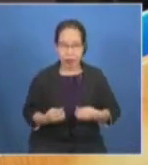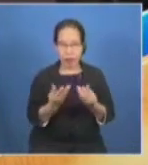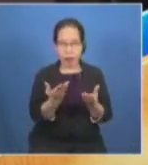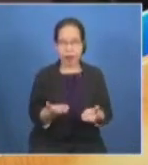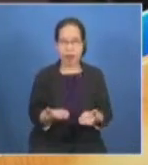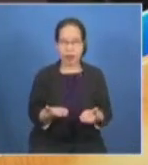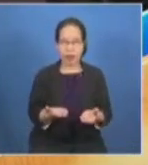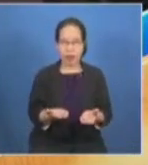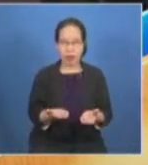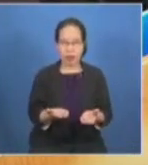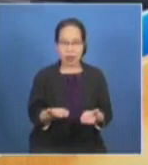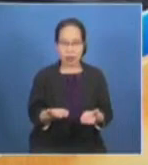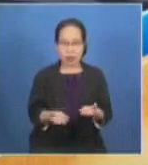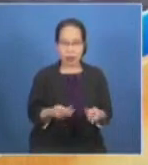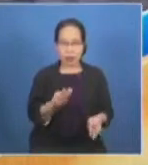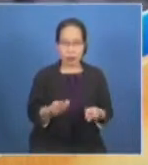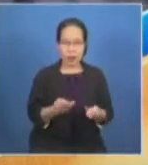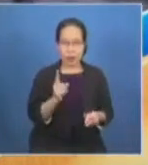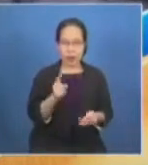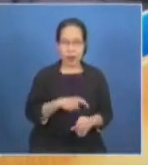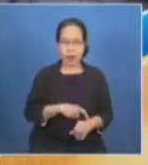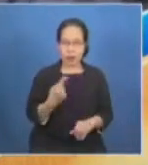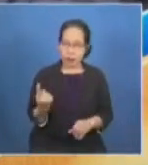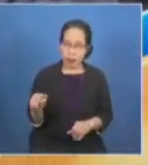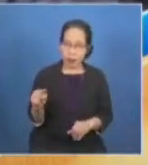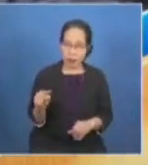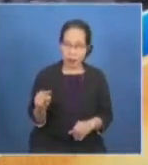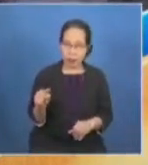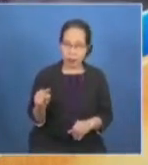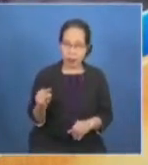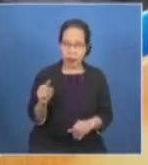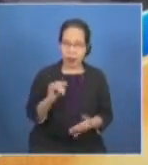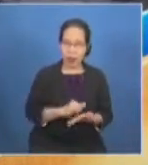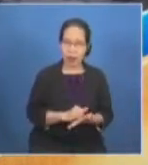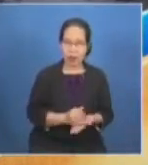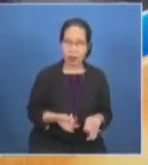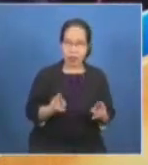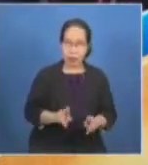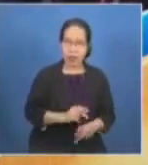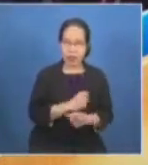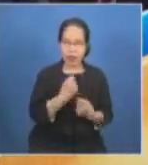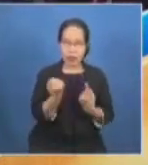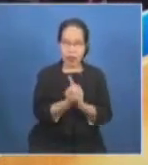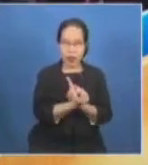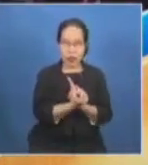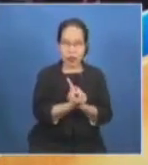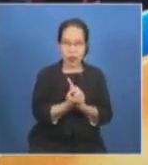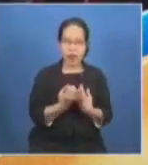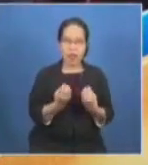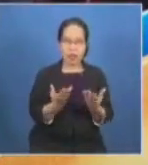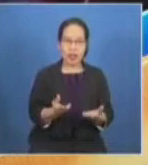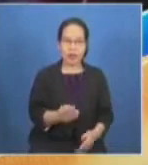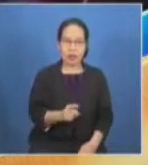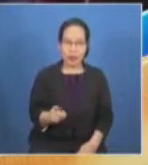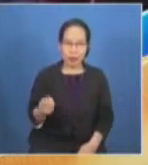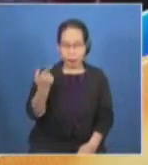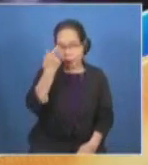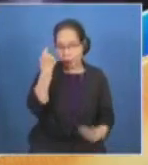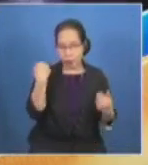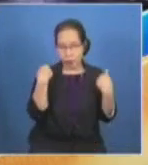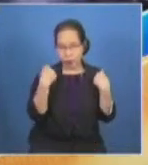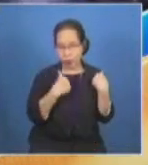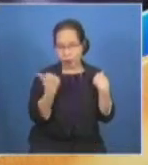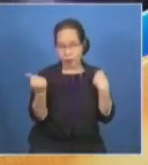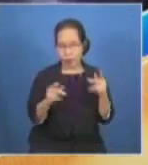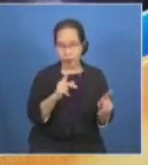way, because one time we may be in that situation. I hope they will also